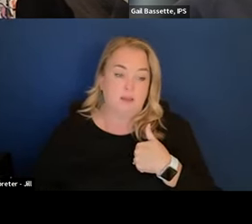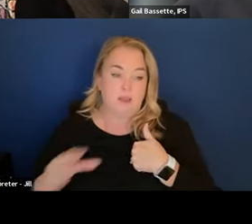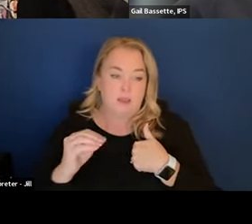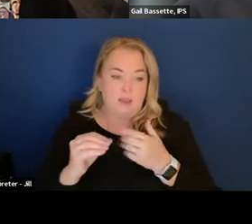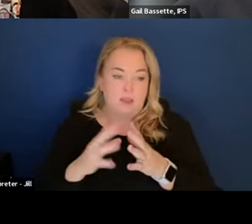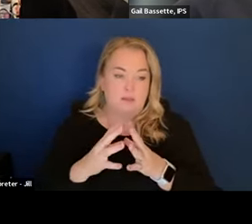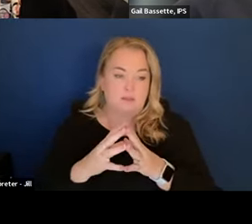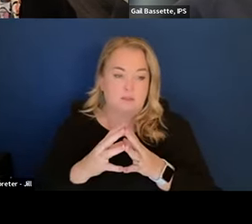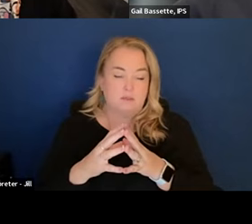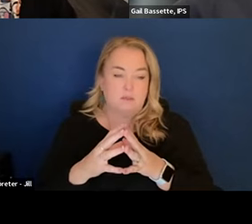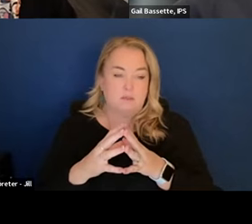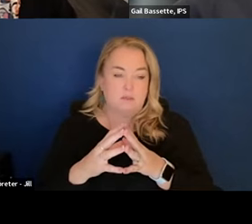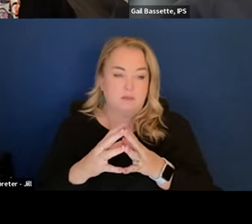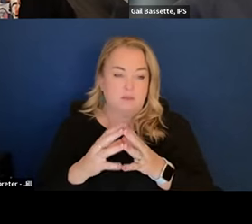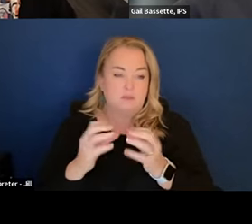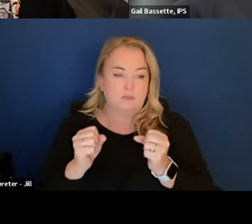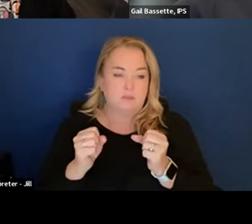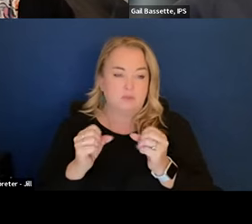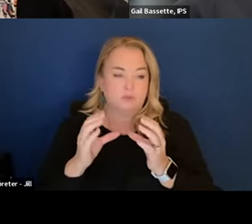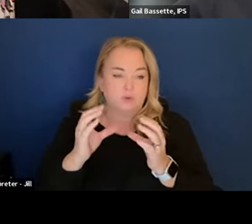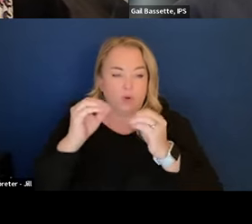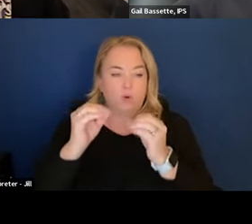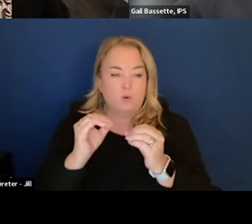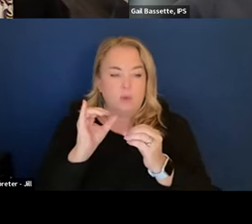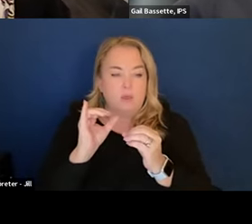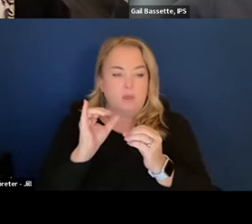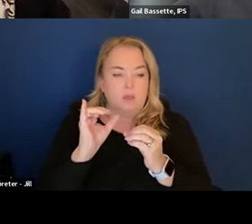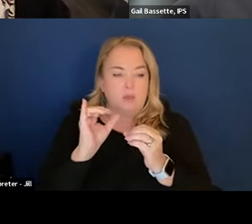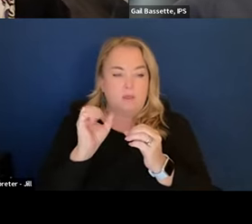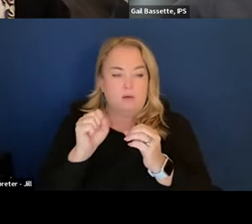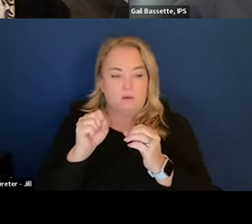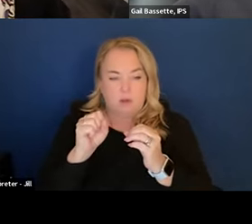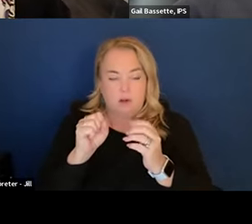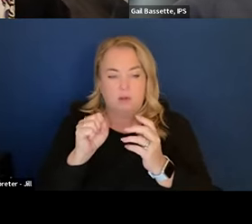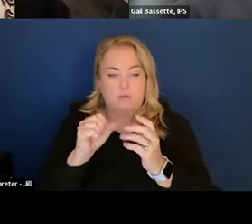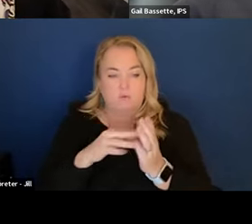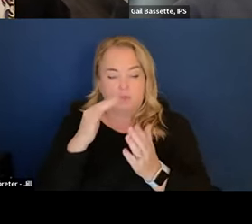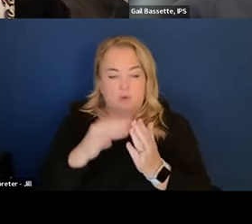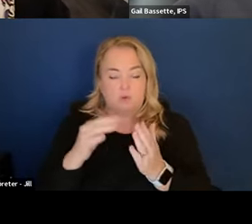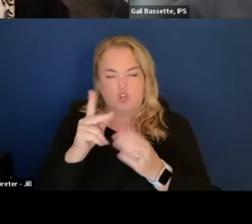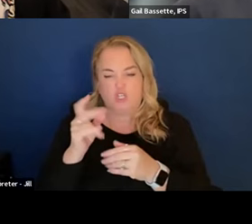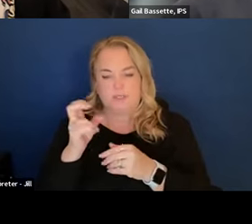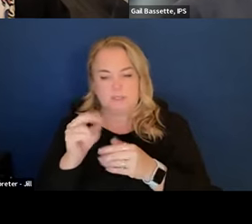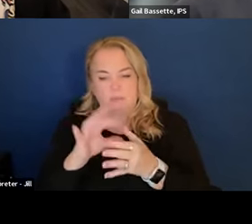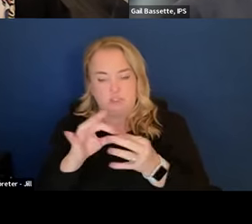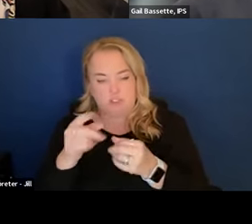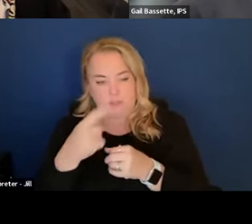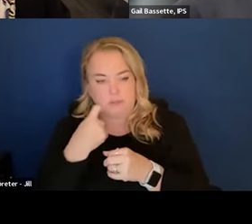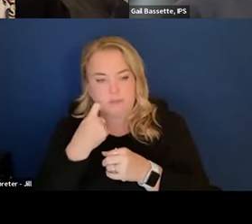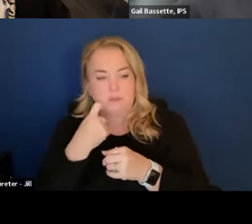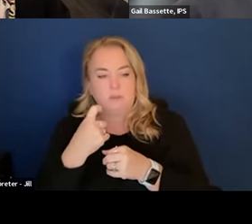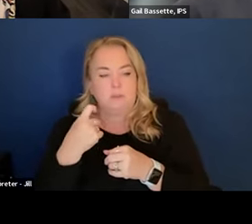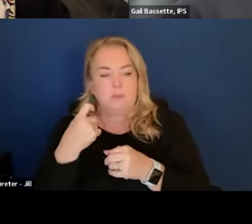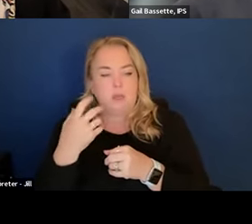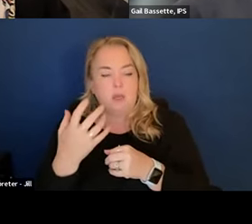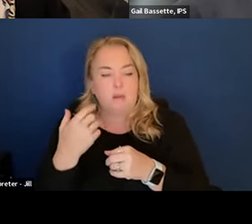I've had on the space from time to time. And as Kristen mentioned, she introduced me to the